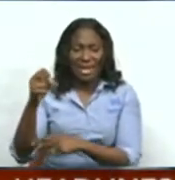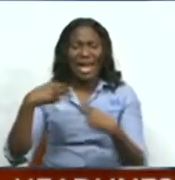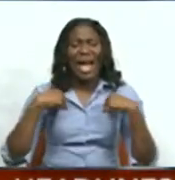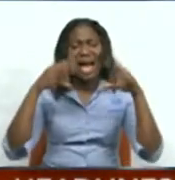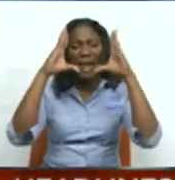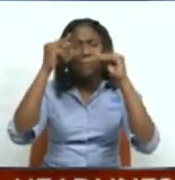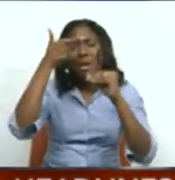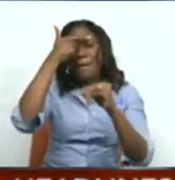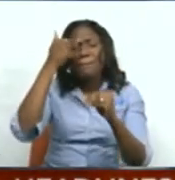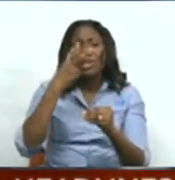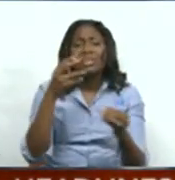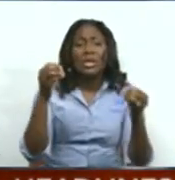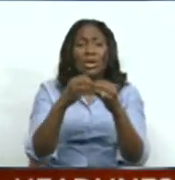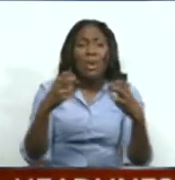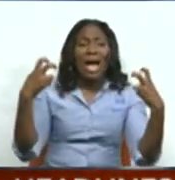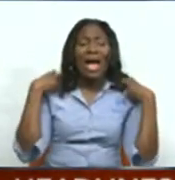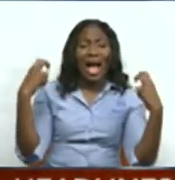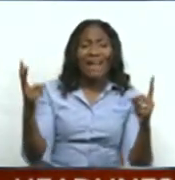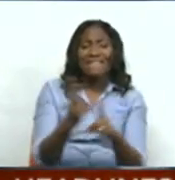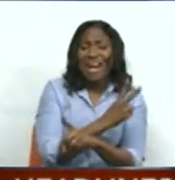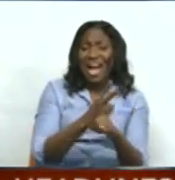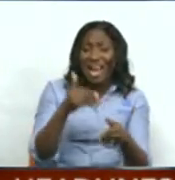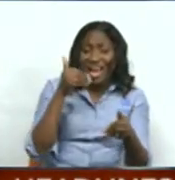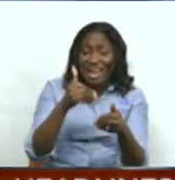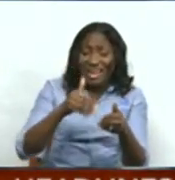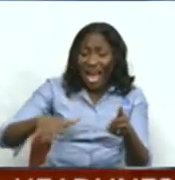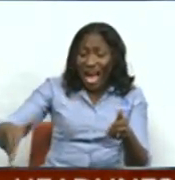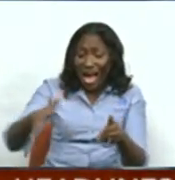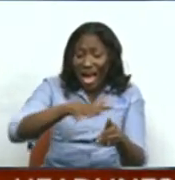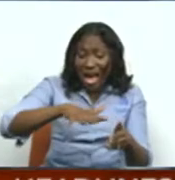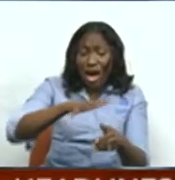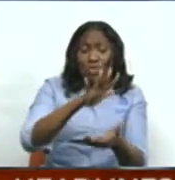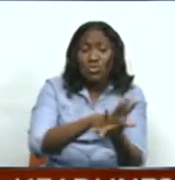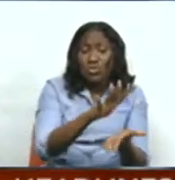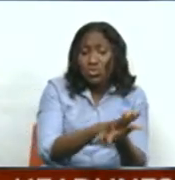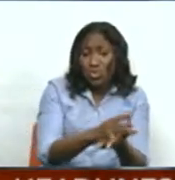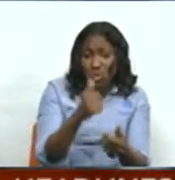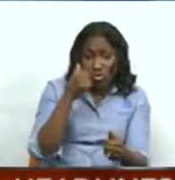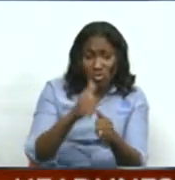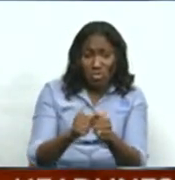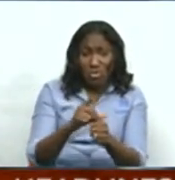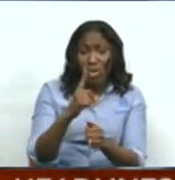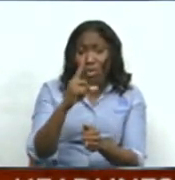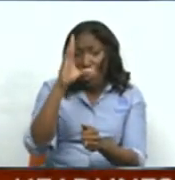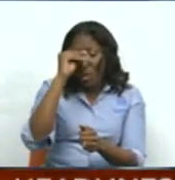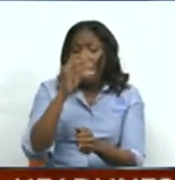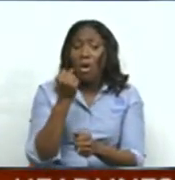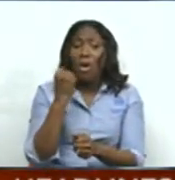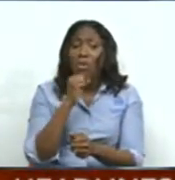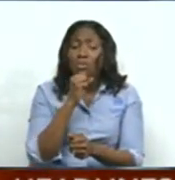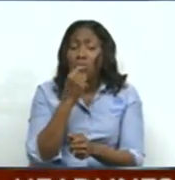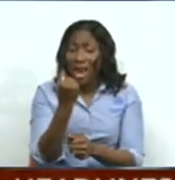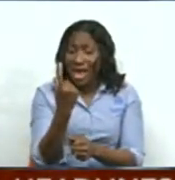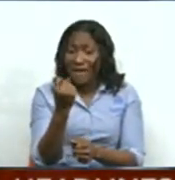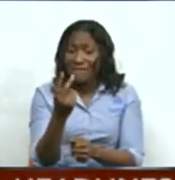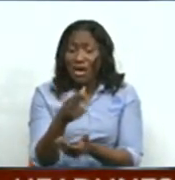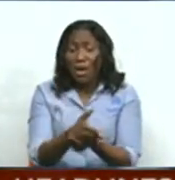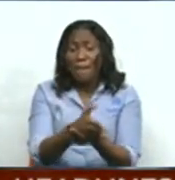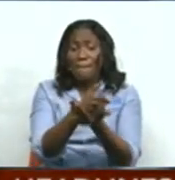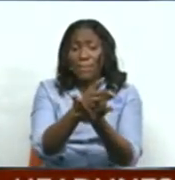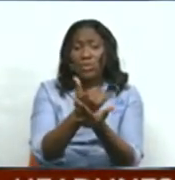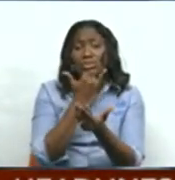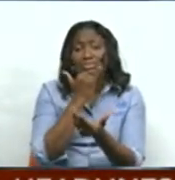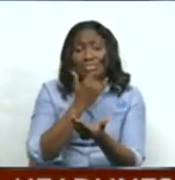to the recent increase in gang violence around schools in the area, including the murder of 11-year-old Ezekiel Paria, who was killed by a stray